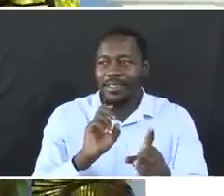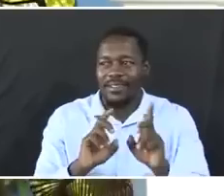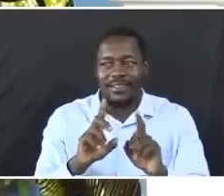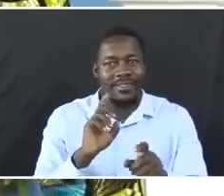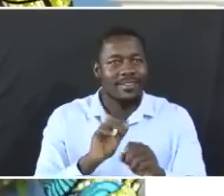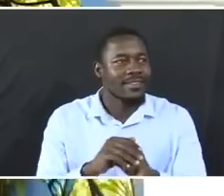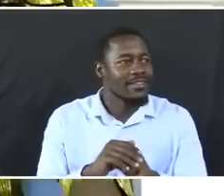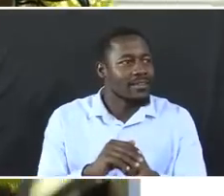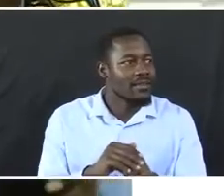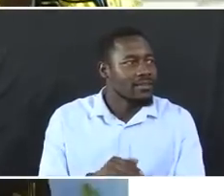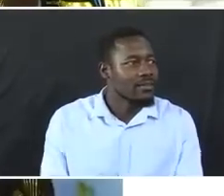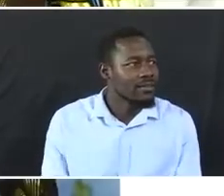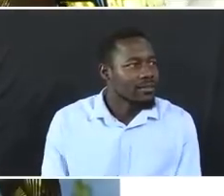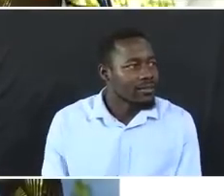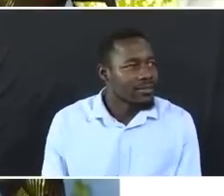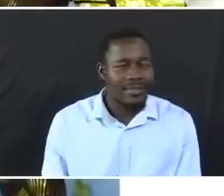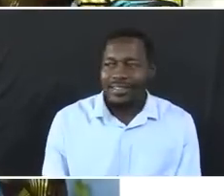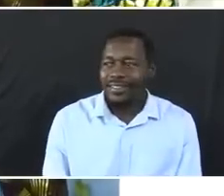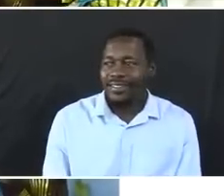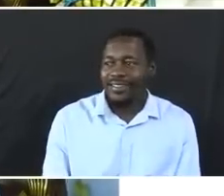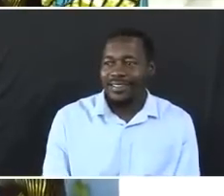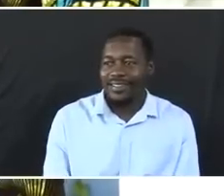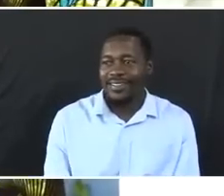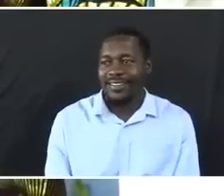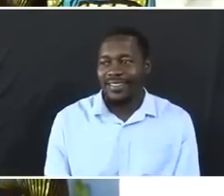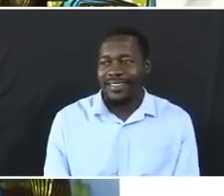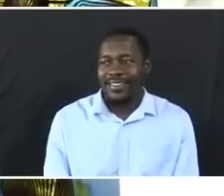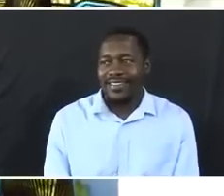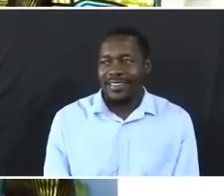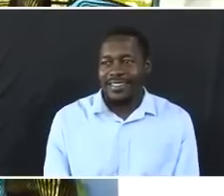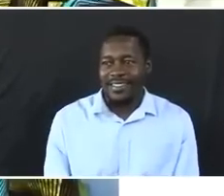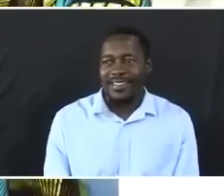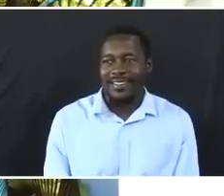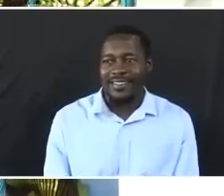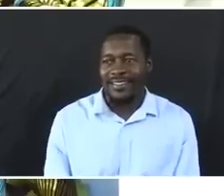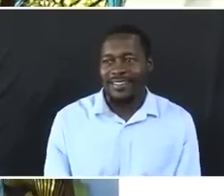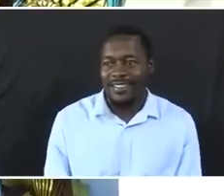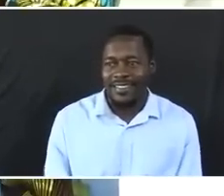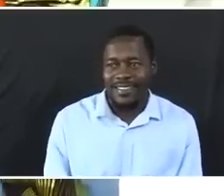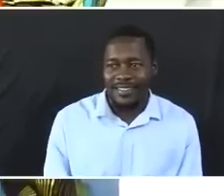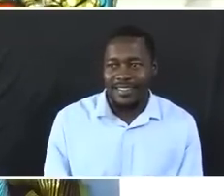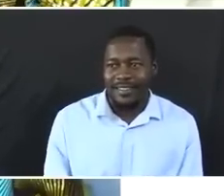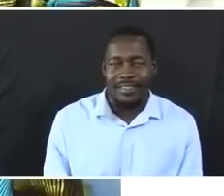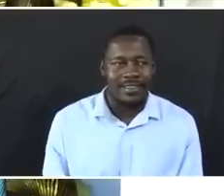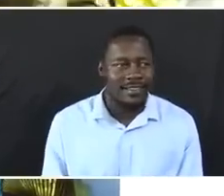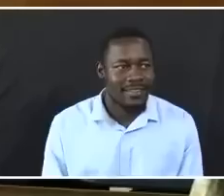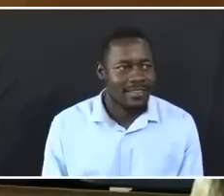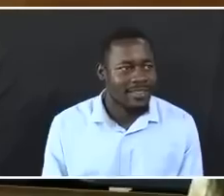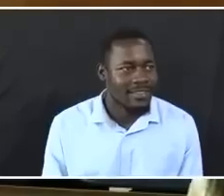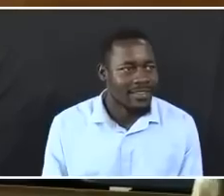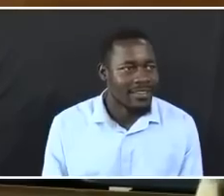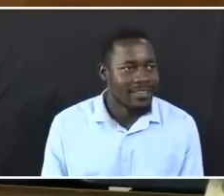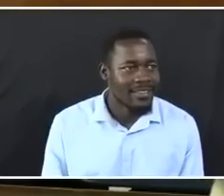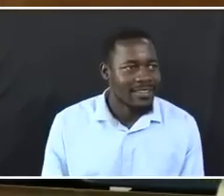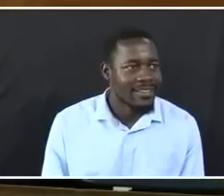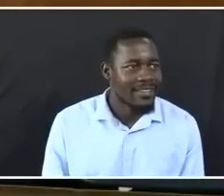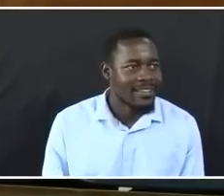marrying your... It's called terror, is it? Huh? Terrorism.